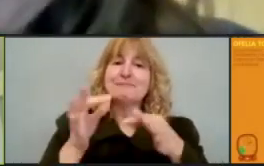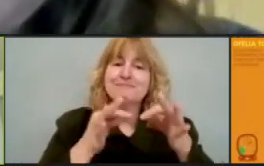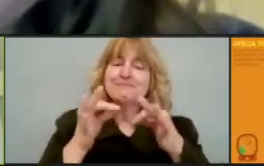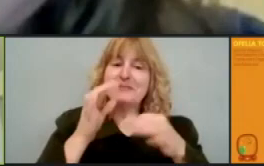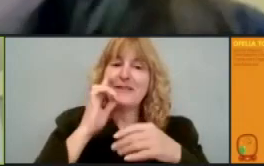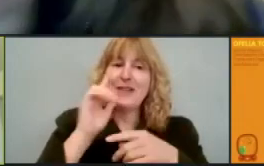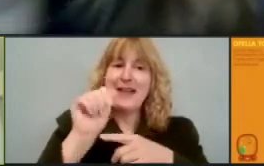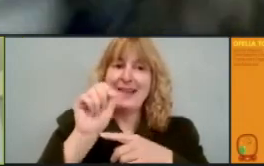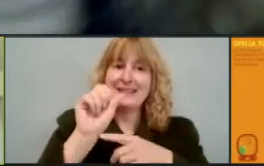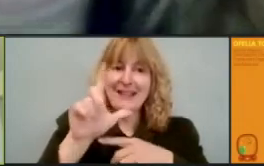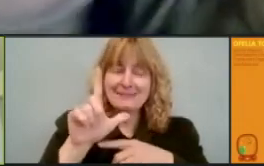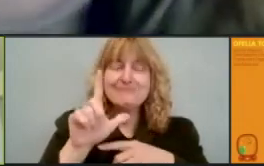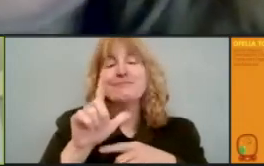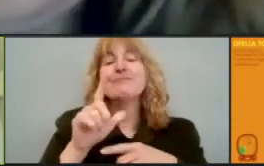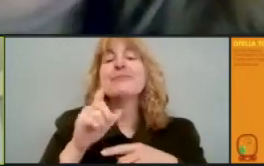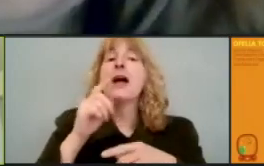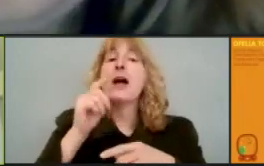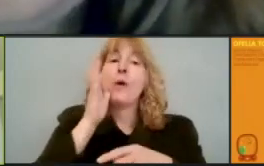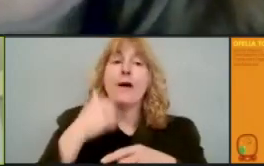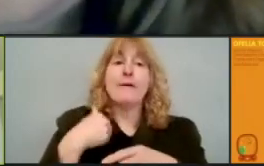for ASL?